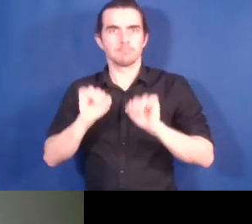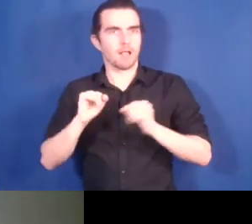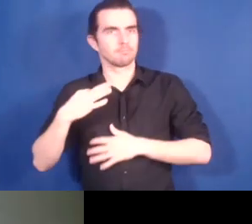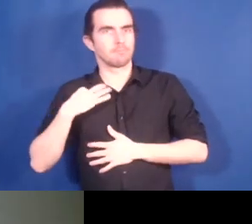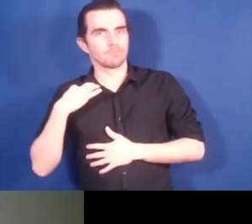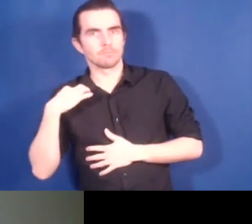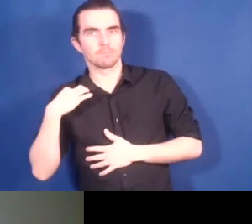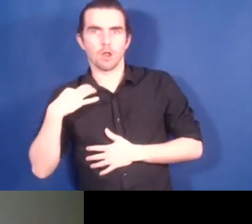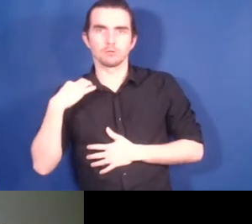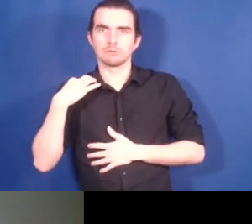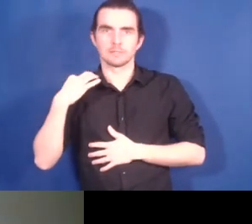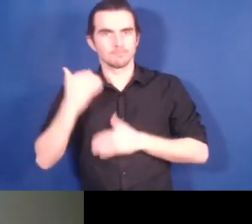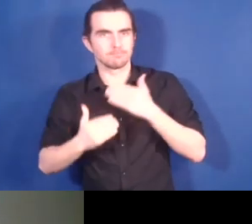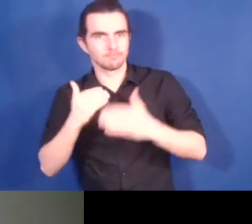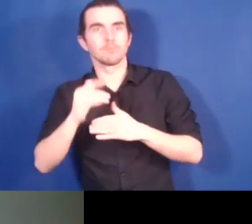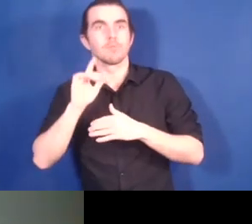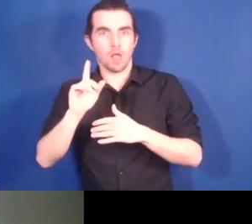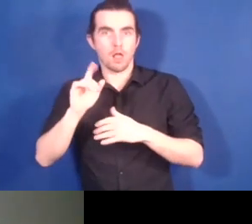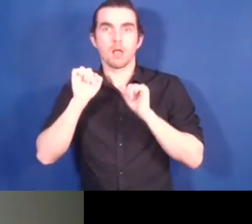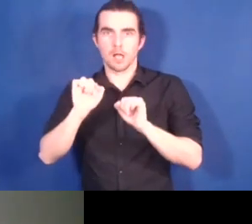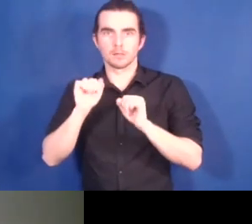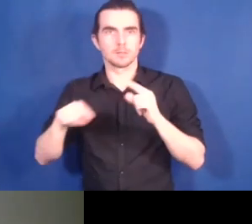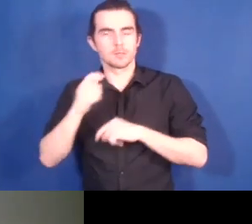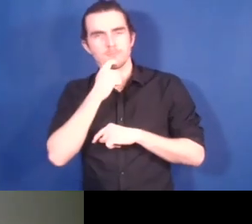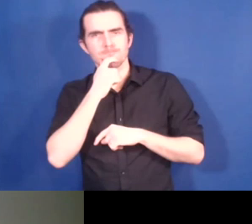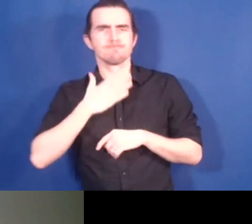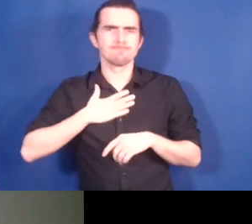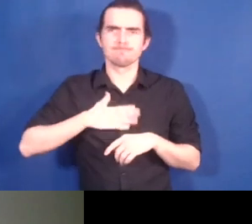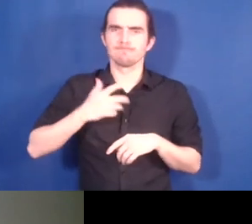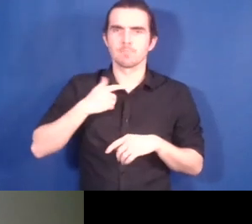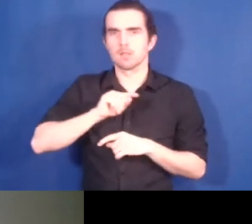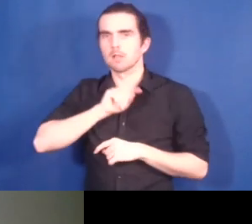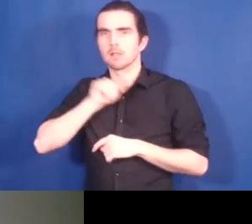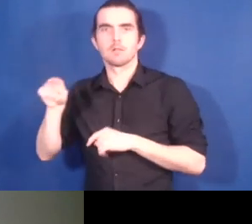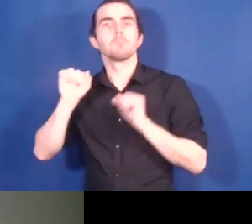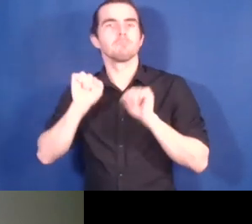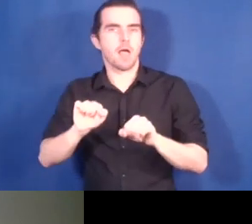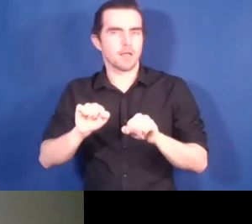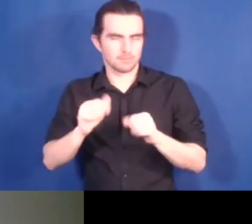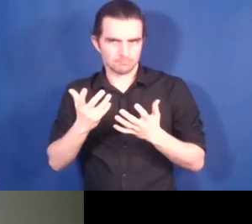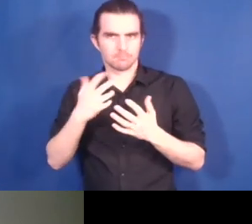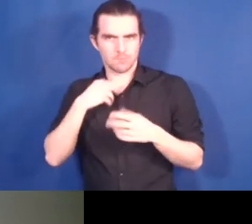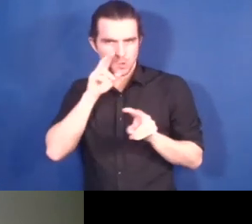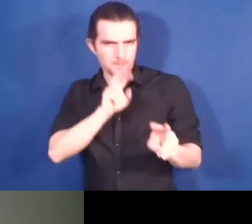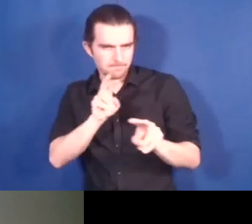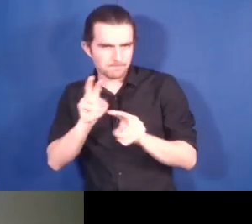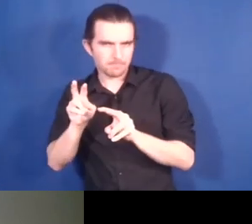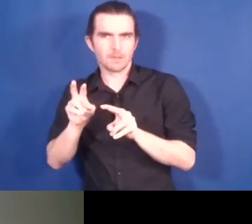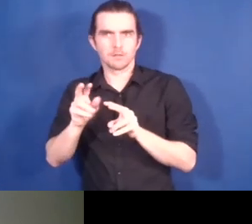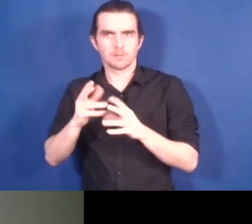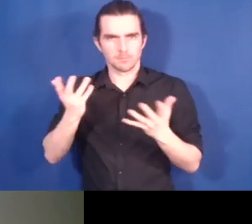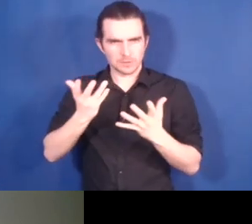which both highlighted a number of cases where voluntary return has taken place, but also speaks to a number